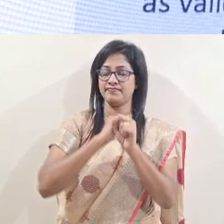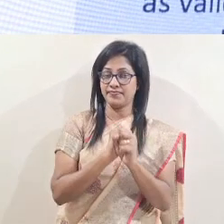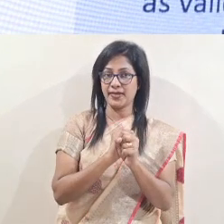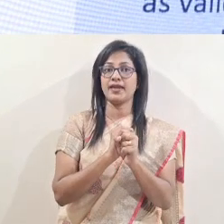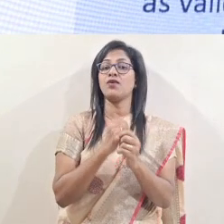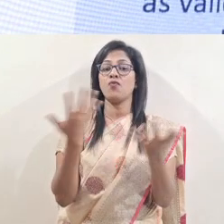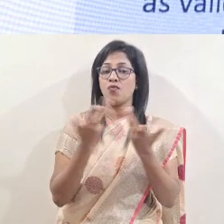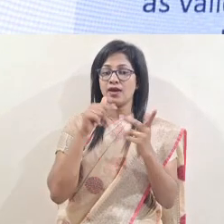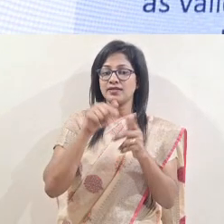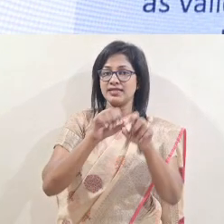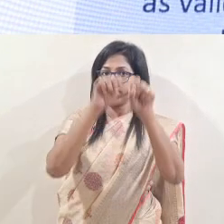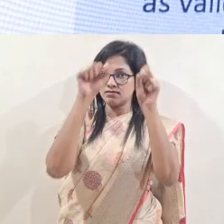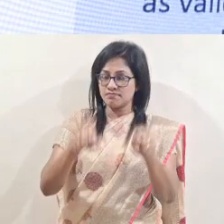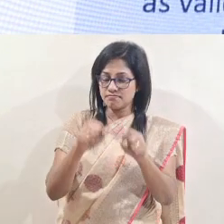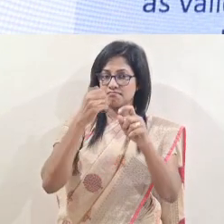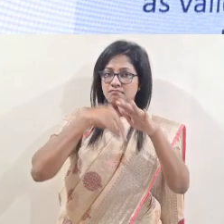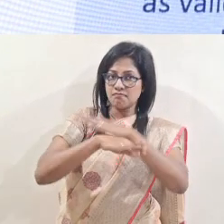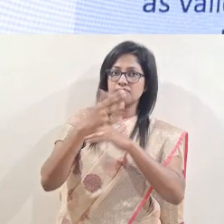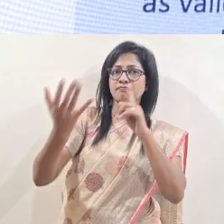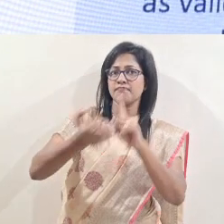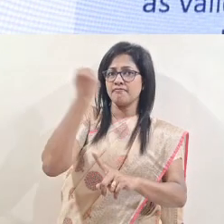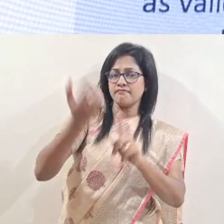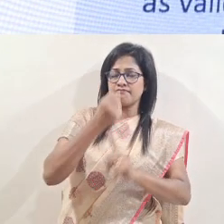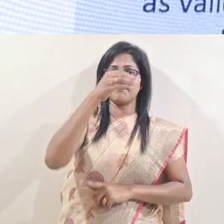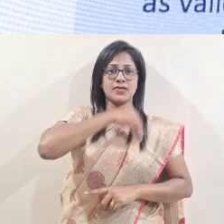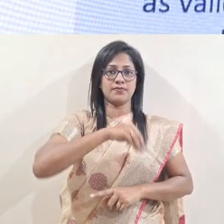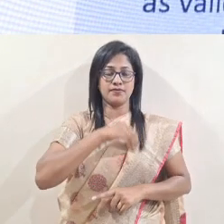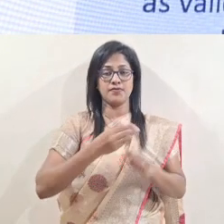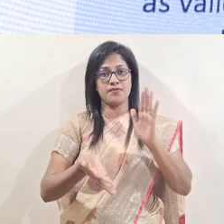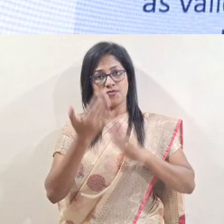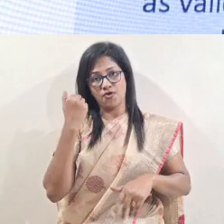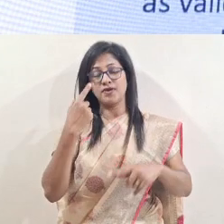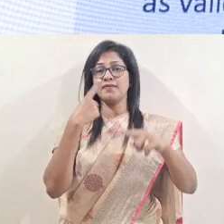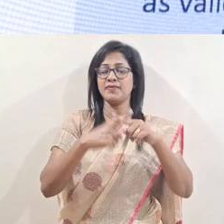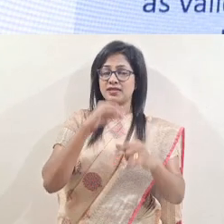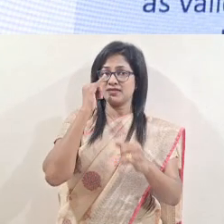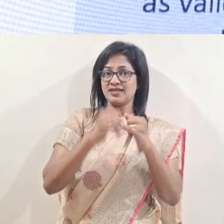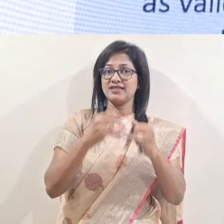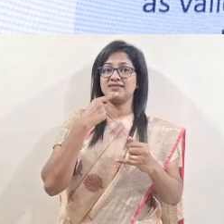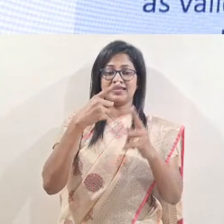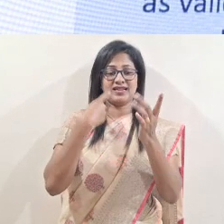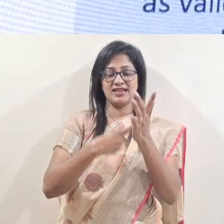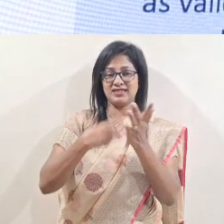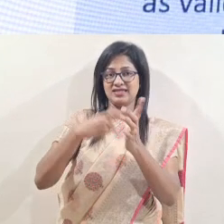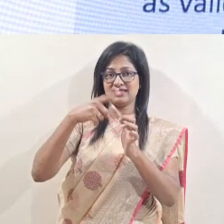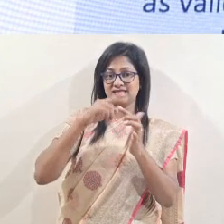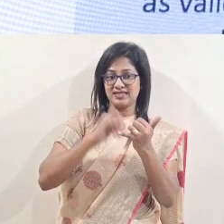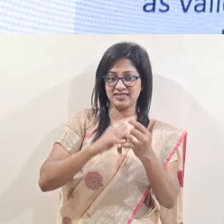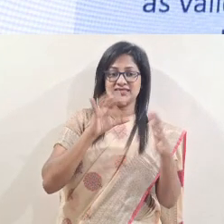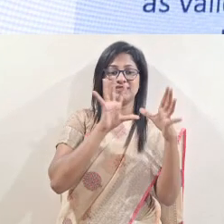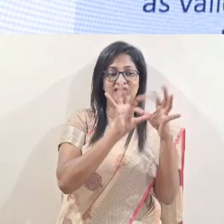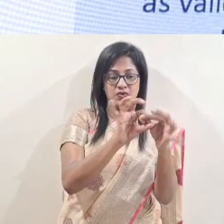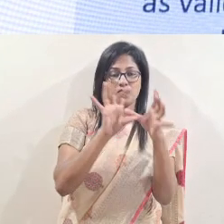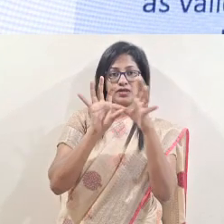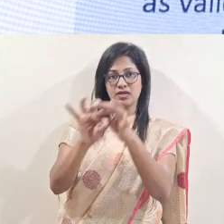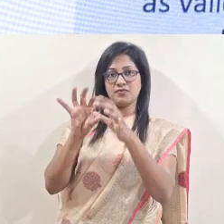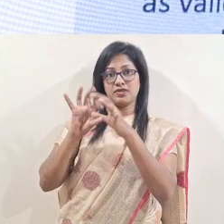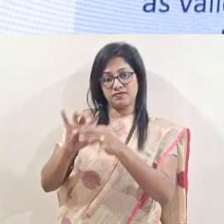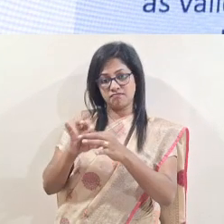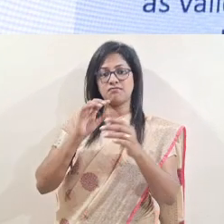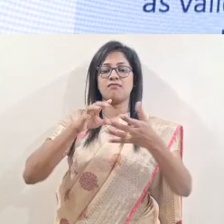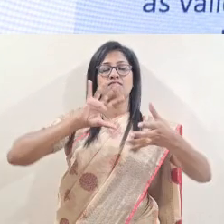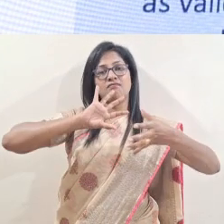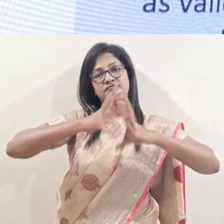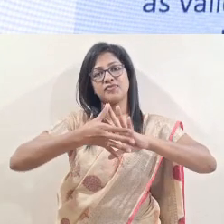these systems. Lastly, I would say that RRTS as a network of networks is bound to become the backbone of regional